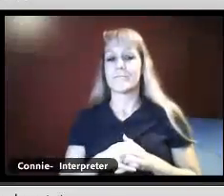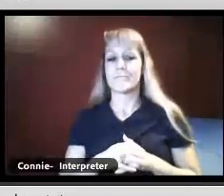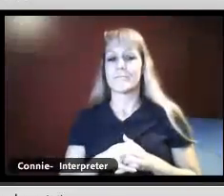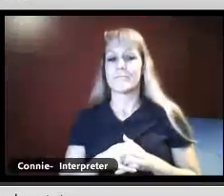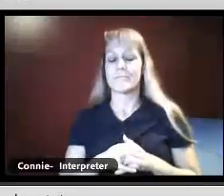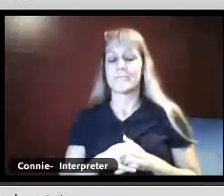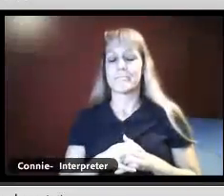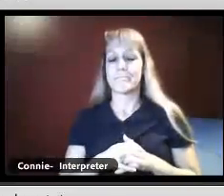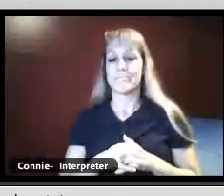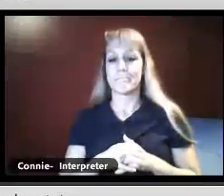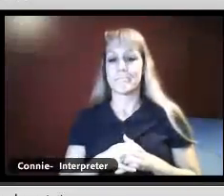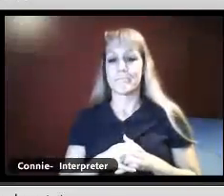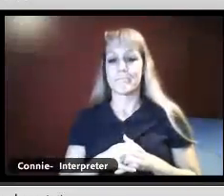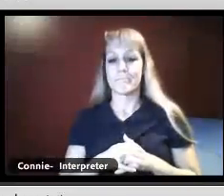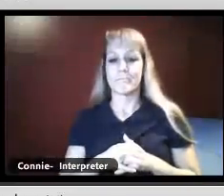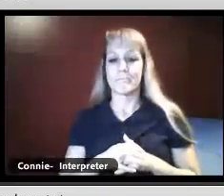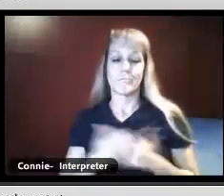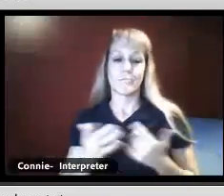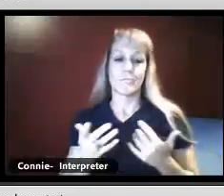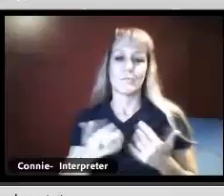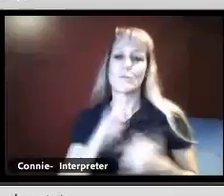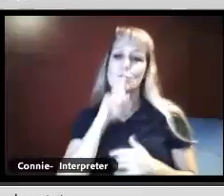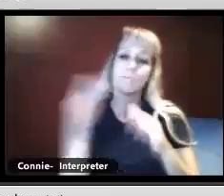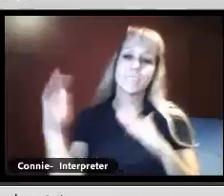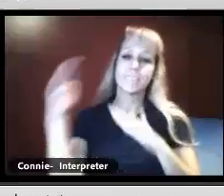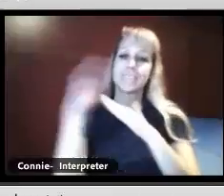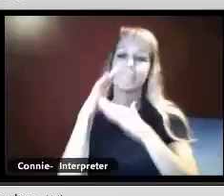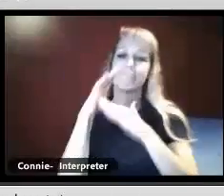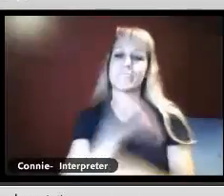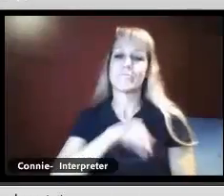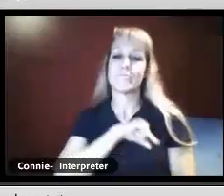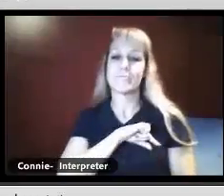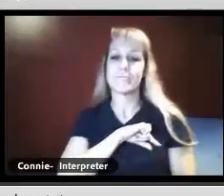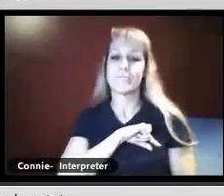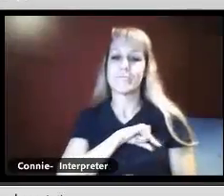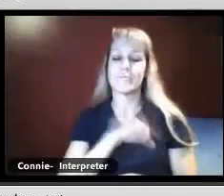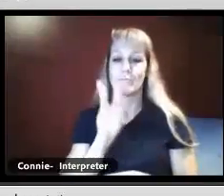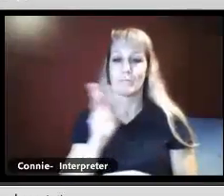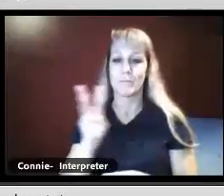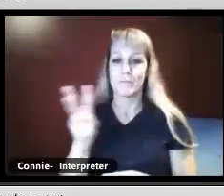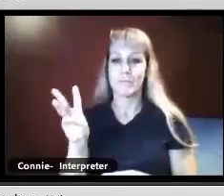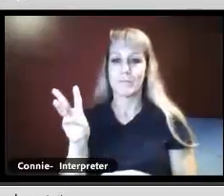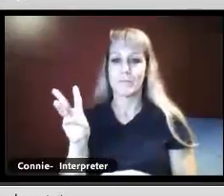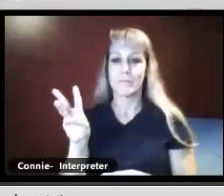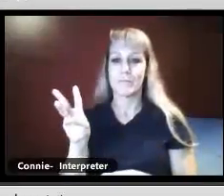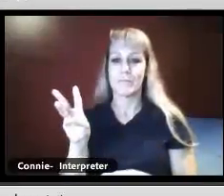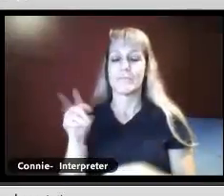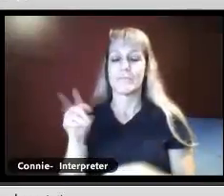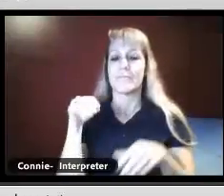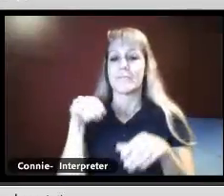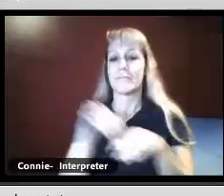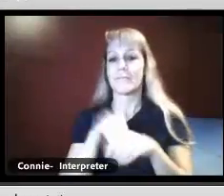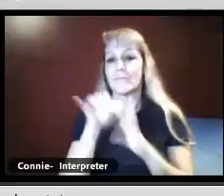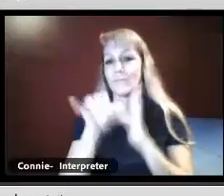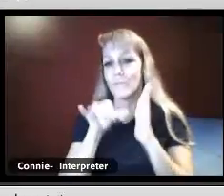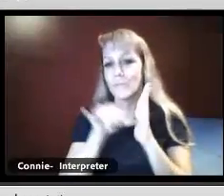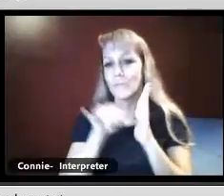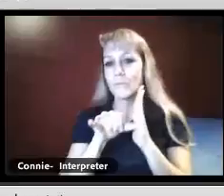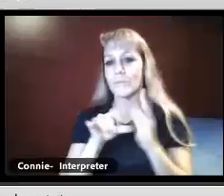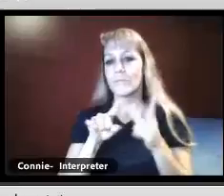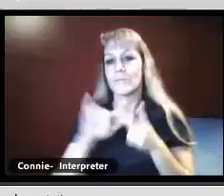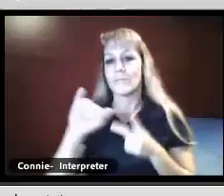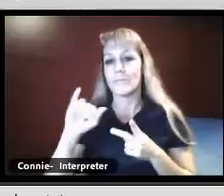and shall we say, very high quality websites that reside in places such as YouTube and iTunes, where